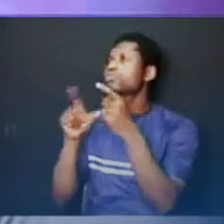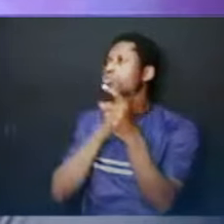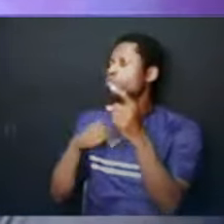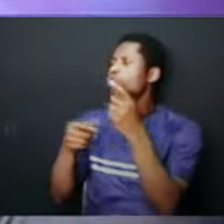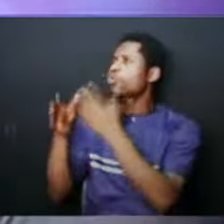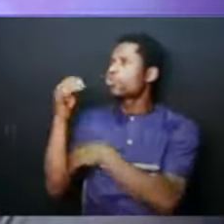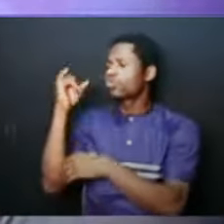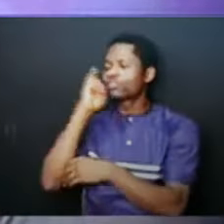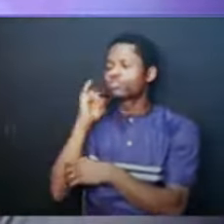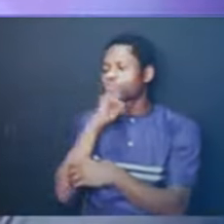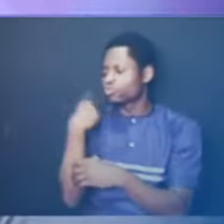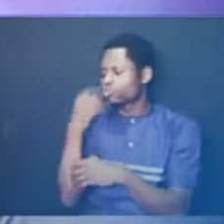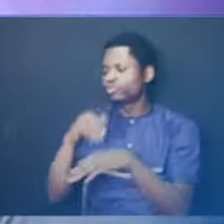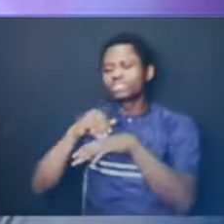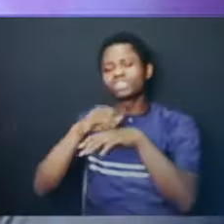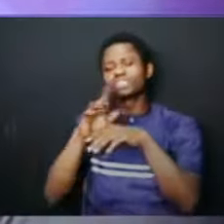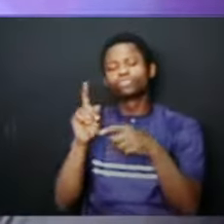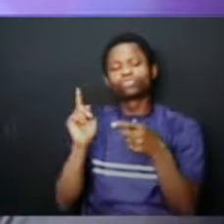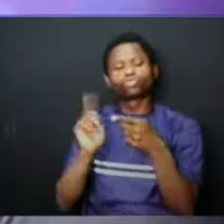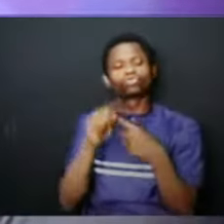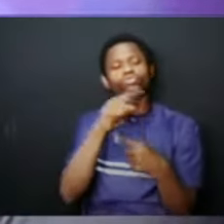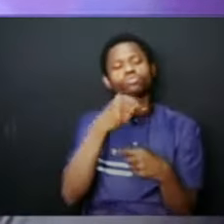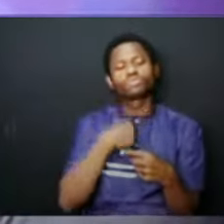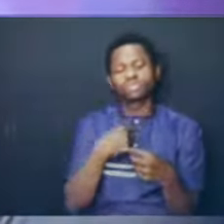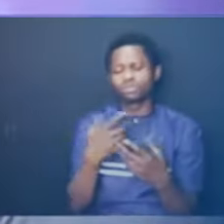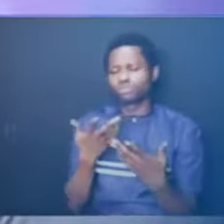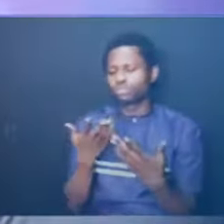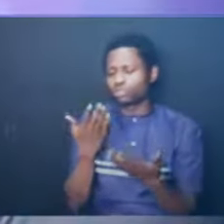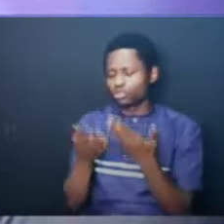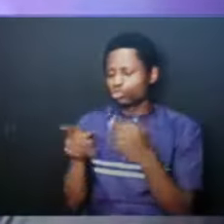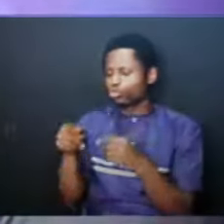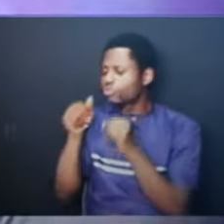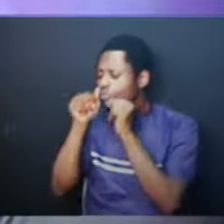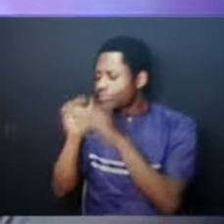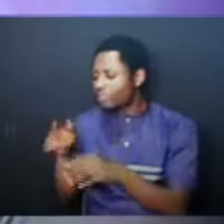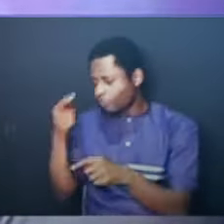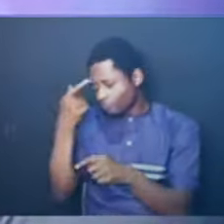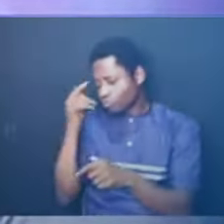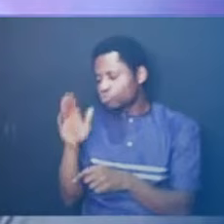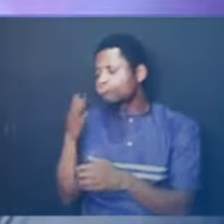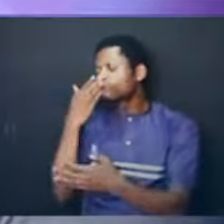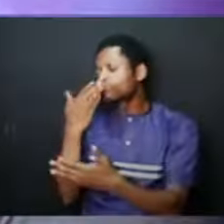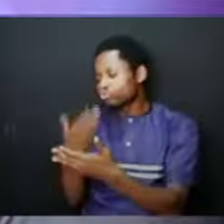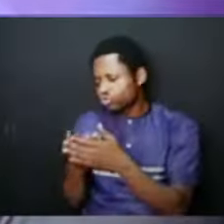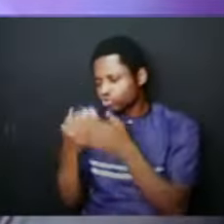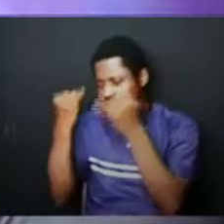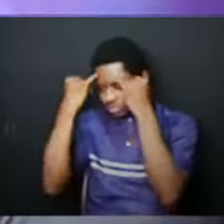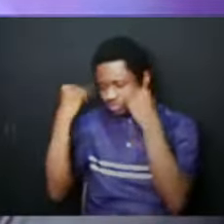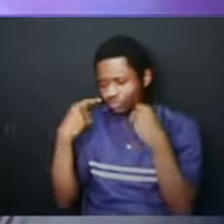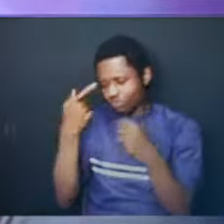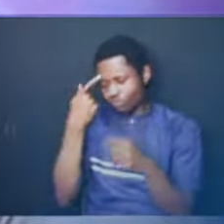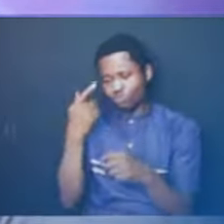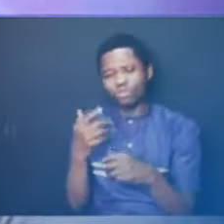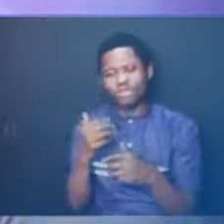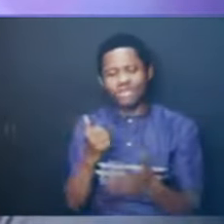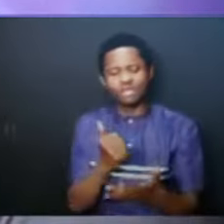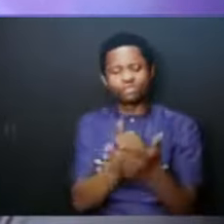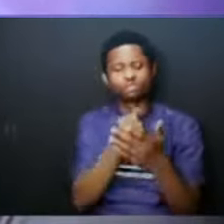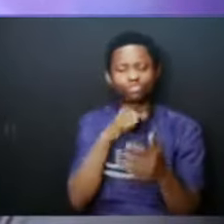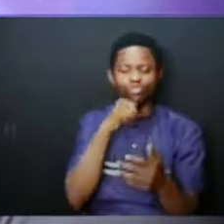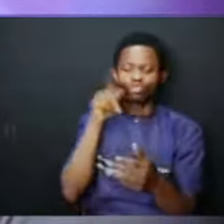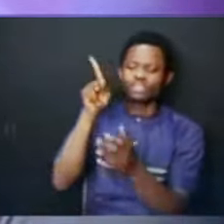me. May you be blessed for your good judgment and for keeping me from bloodshed this day and